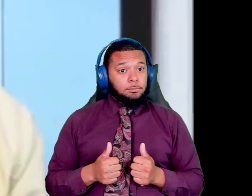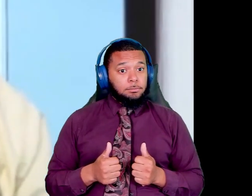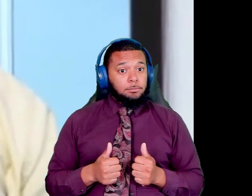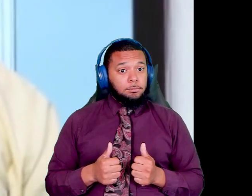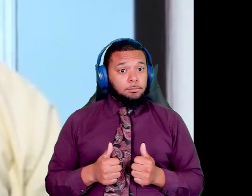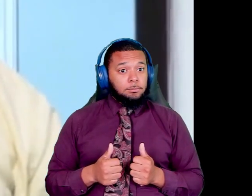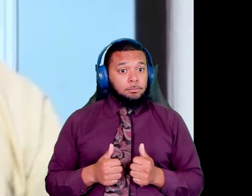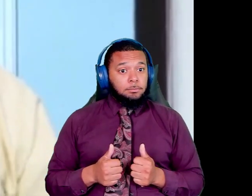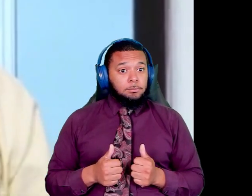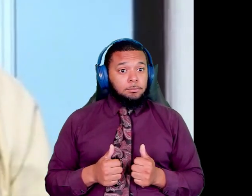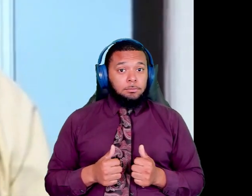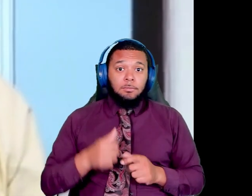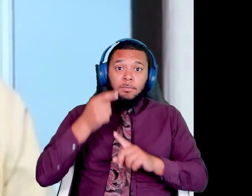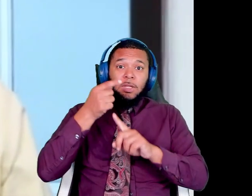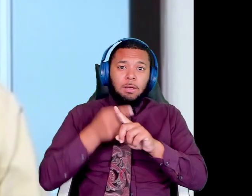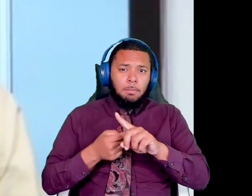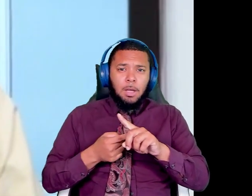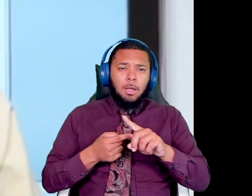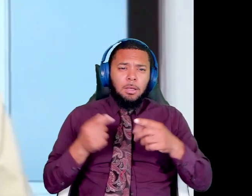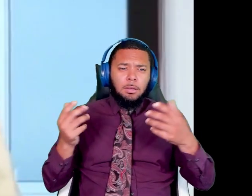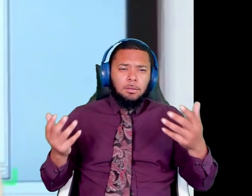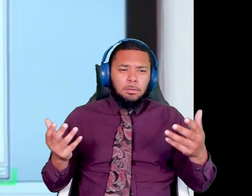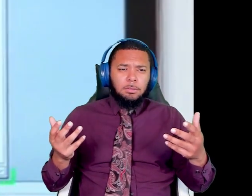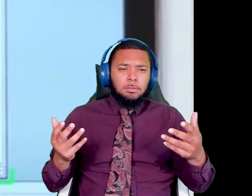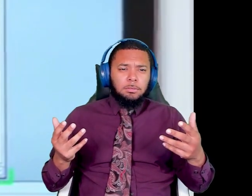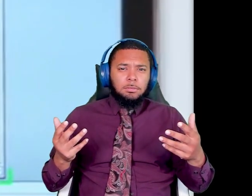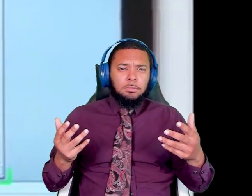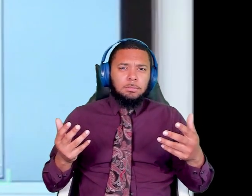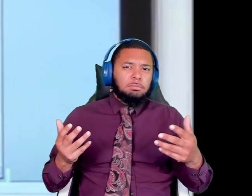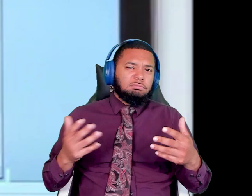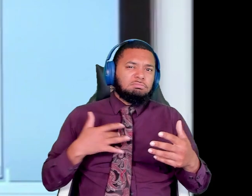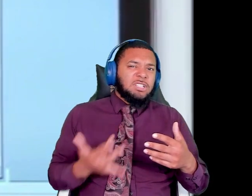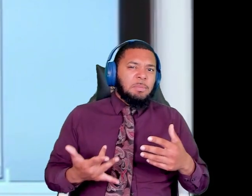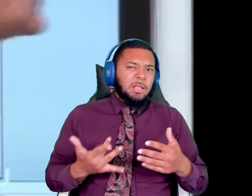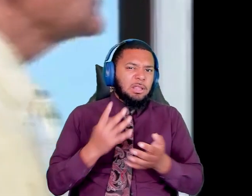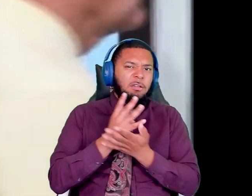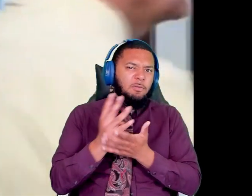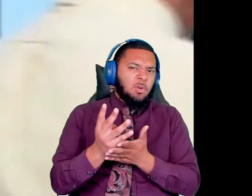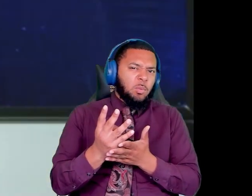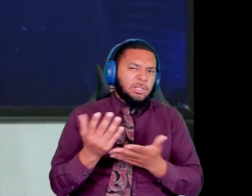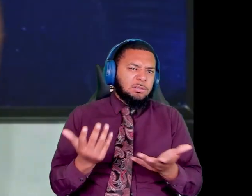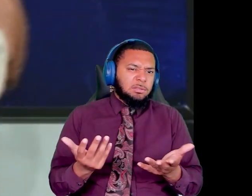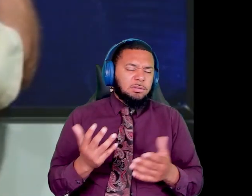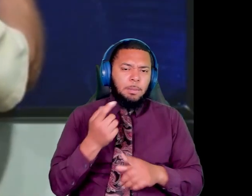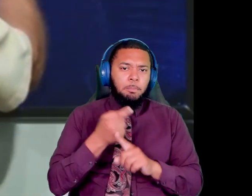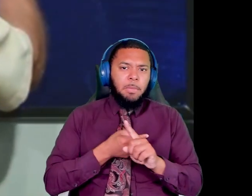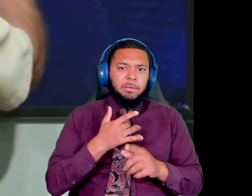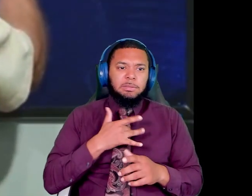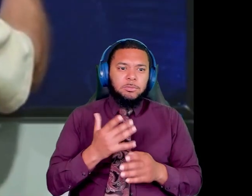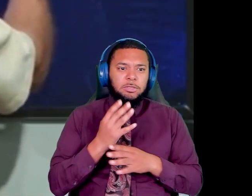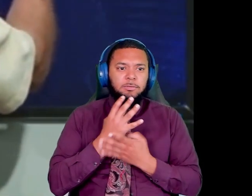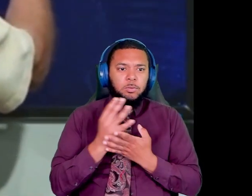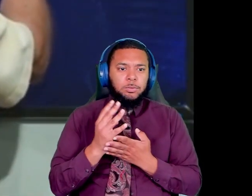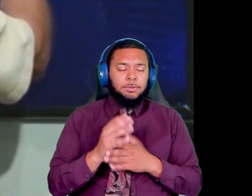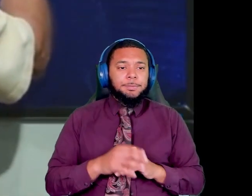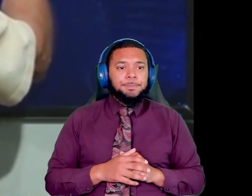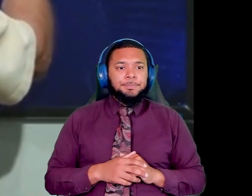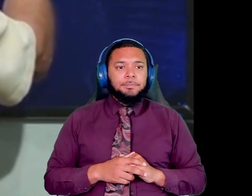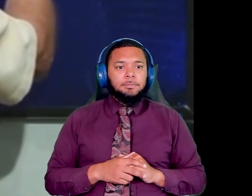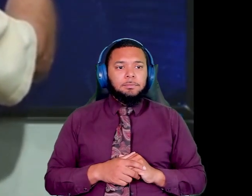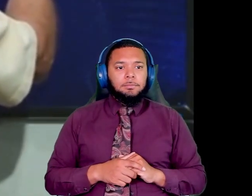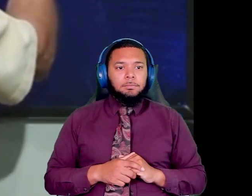can consider a month to be four weeks long. So we'll multiply